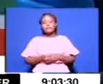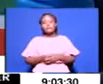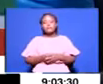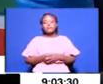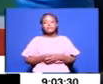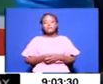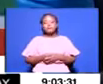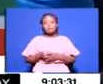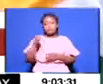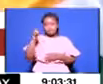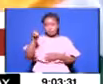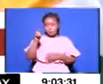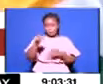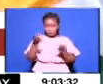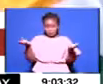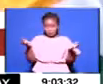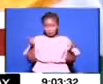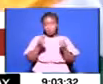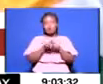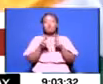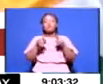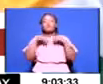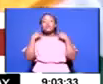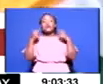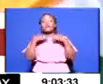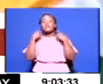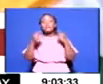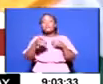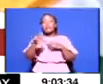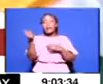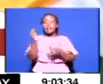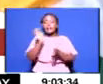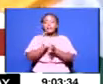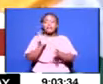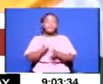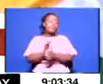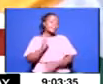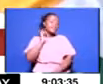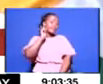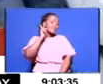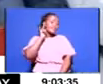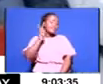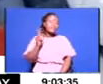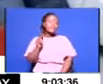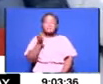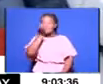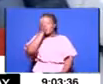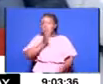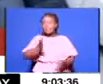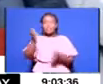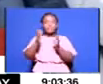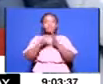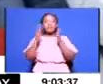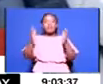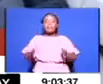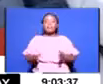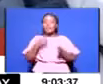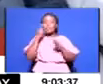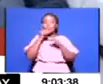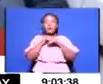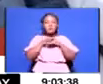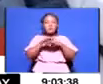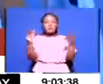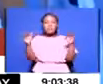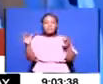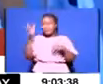This is as Reverend James Mogire of Gatembe Church of God in Kisii dismissed leaders that are spreading lies during